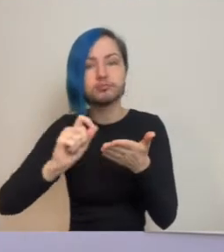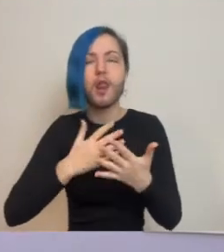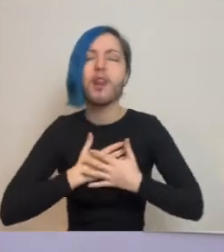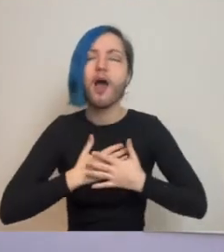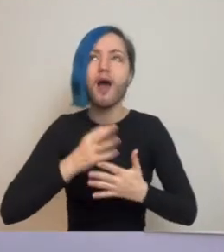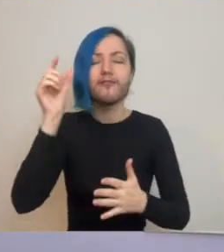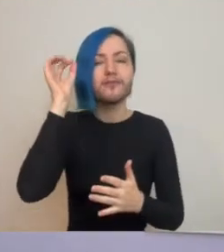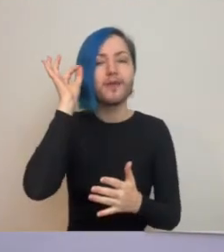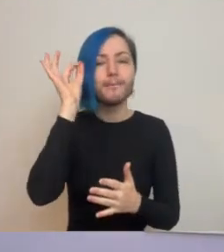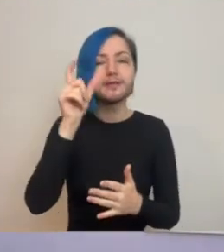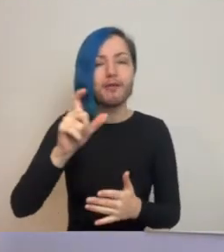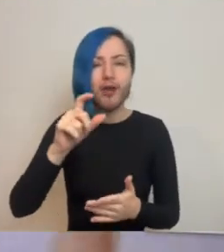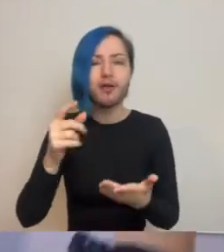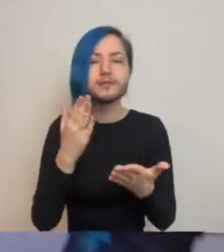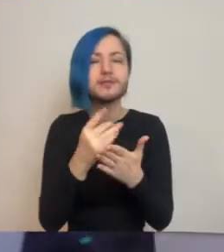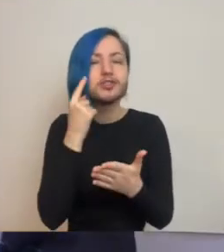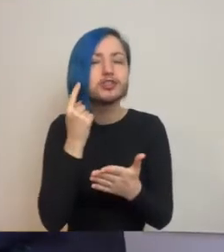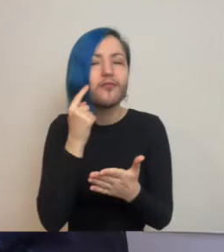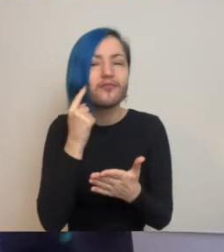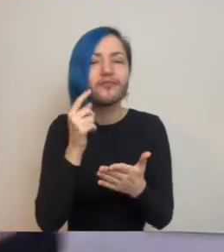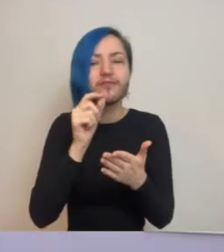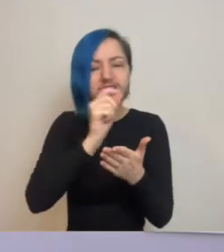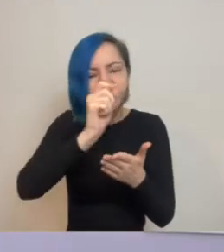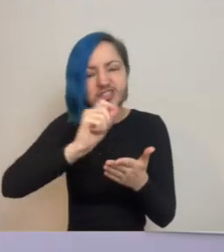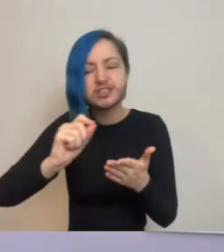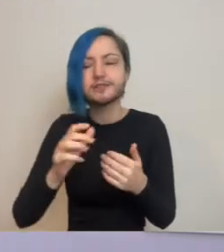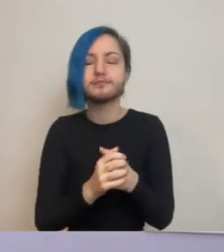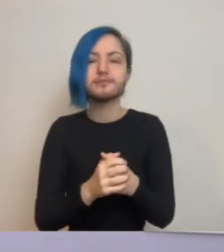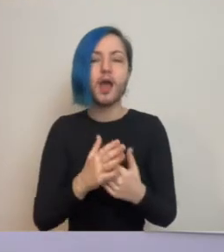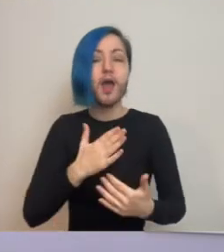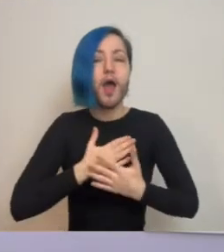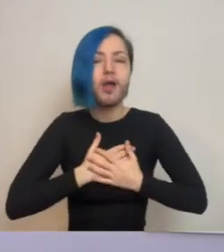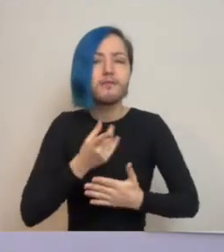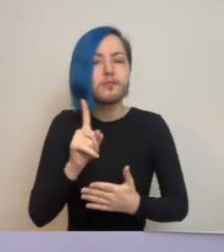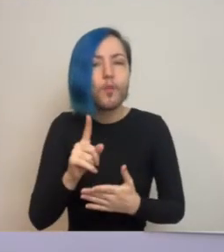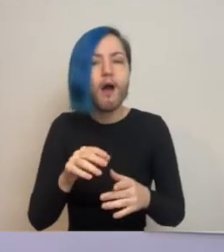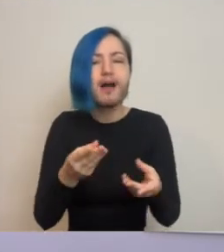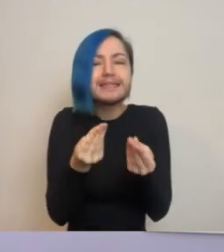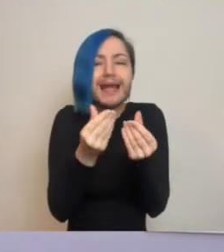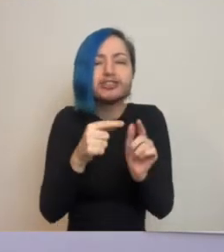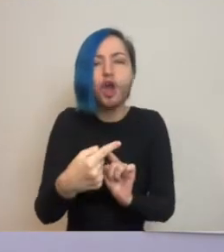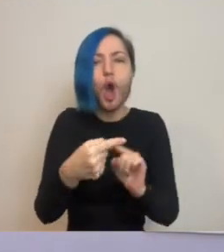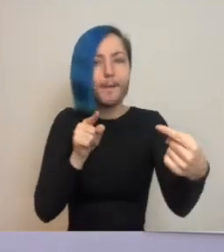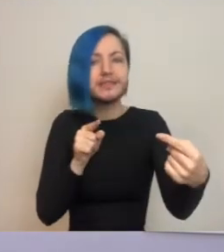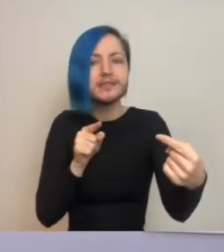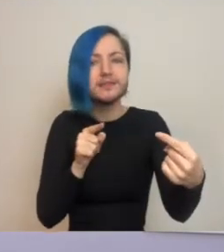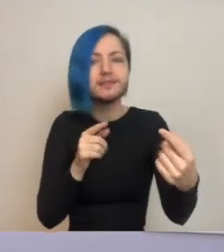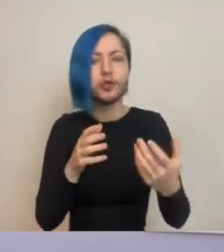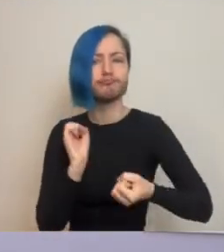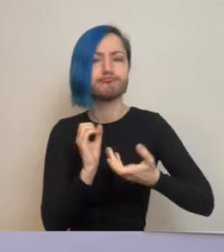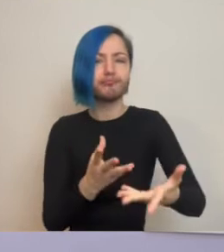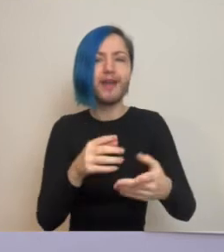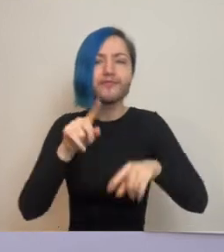pencil crayon. It's a really nice soft material. And I'm very interested in opposite textures. So for me, that gives me a little bit of variety in some of the